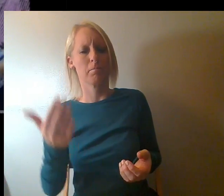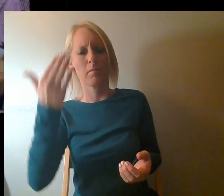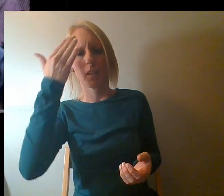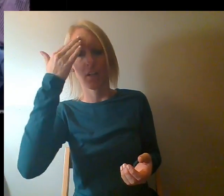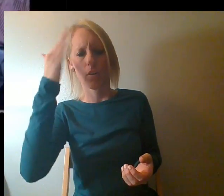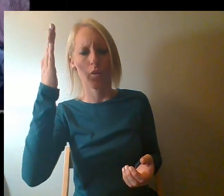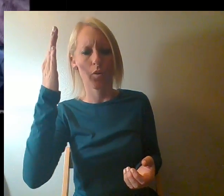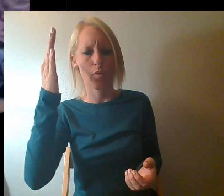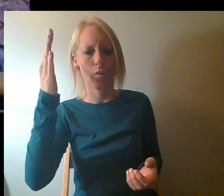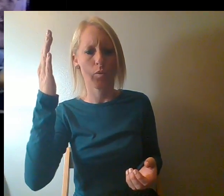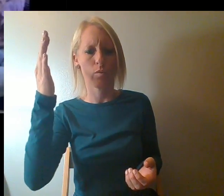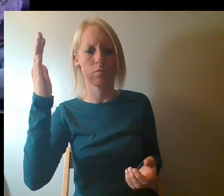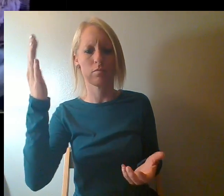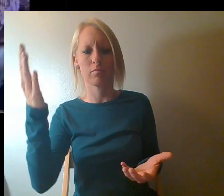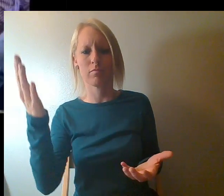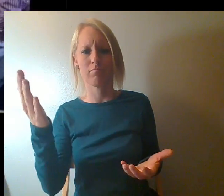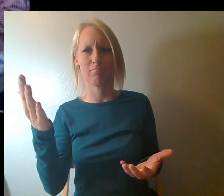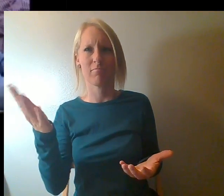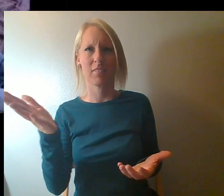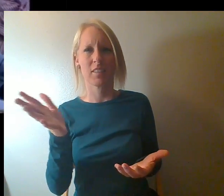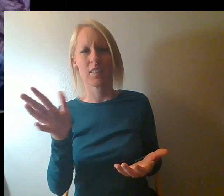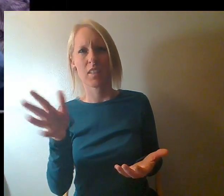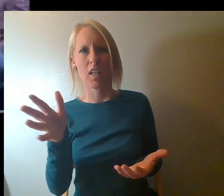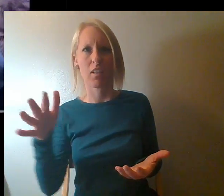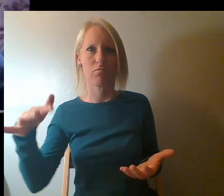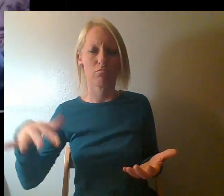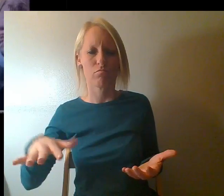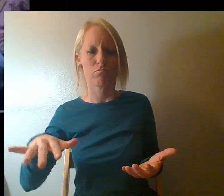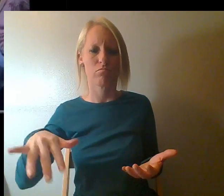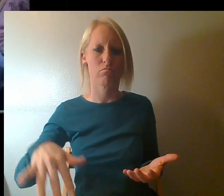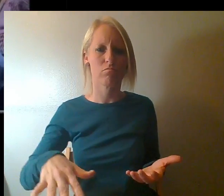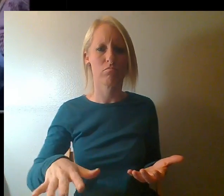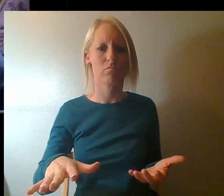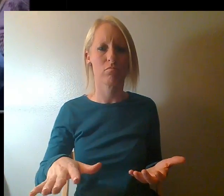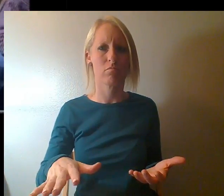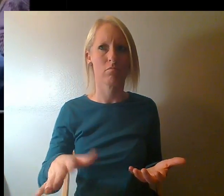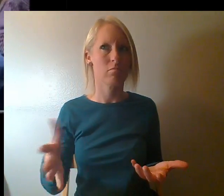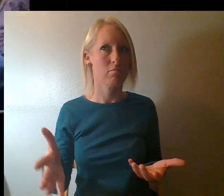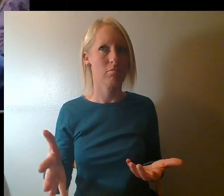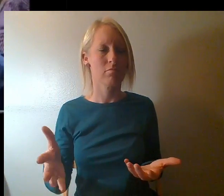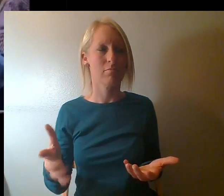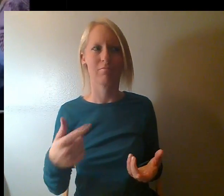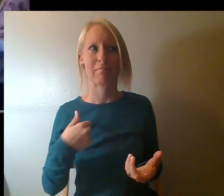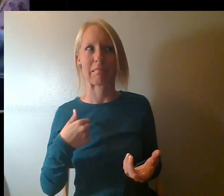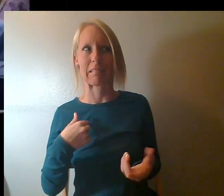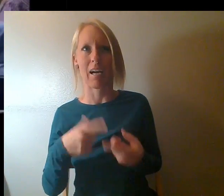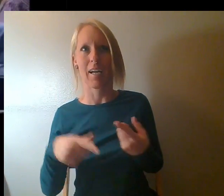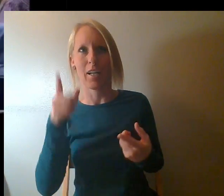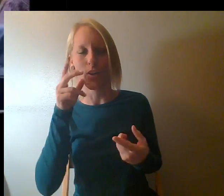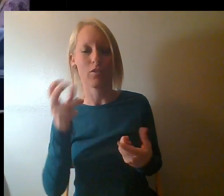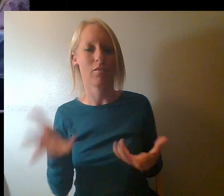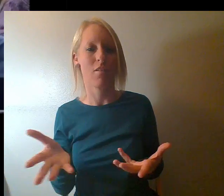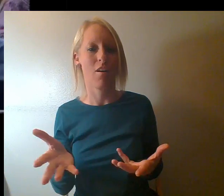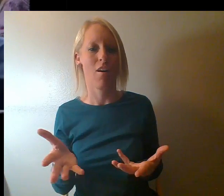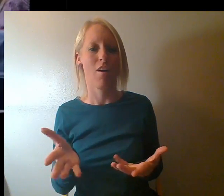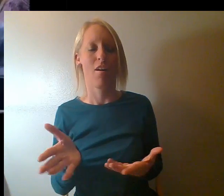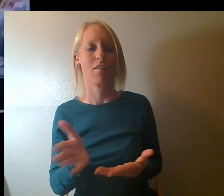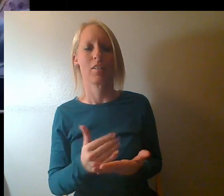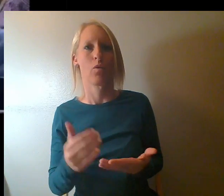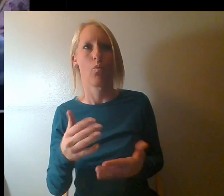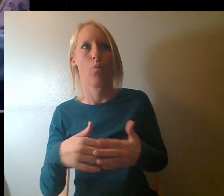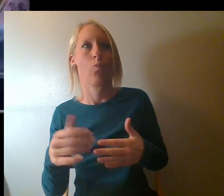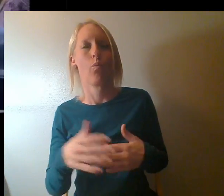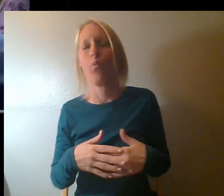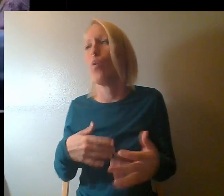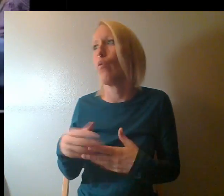waves in it, and it is a bubble. I don't know how to say it. Okay, something whatever Will says. Like